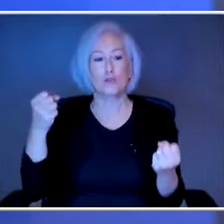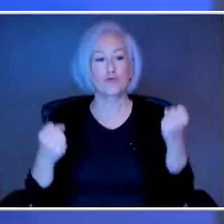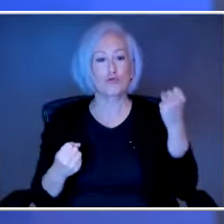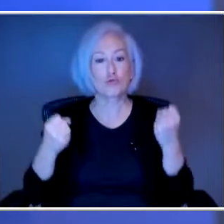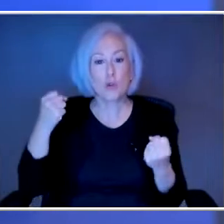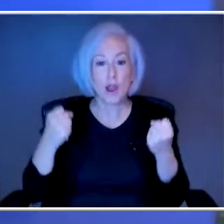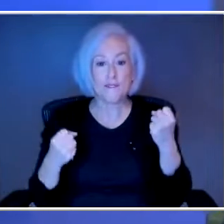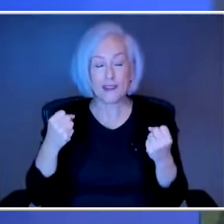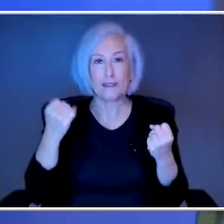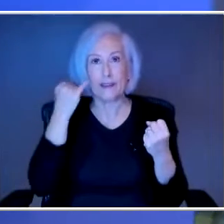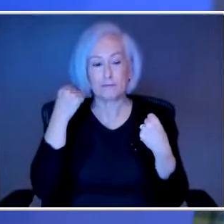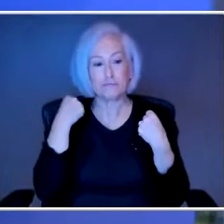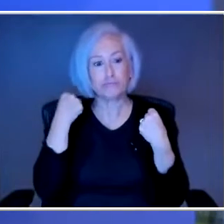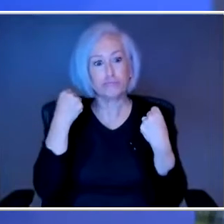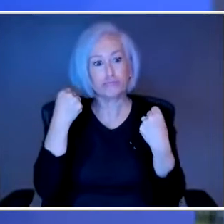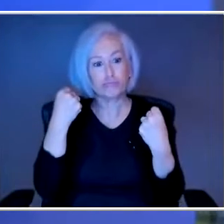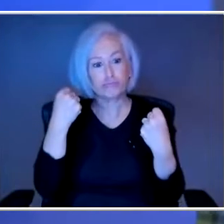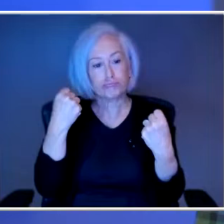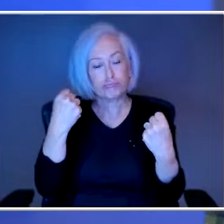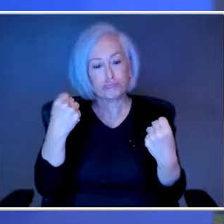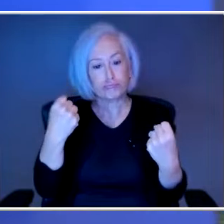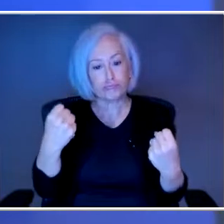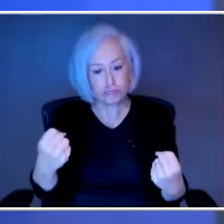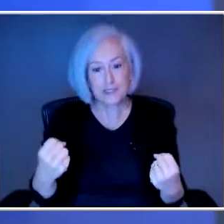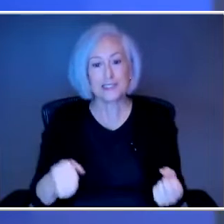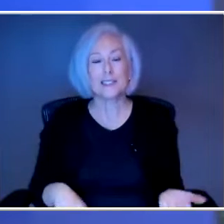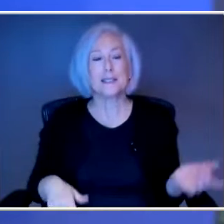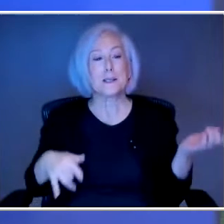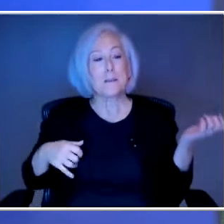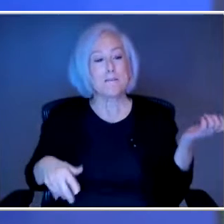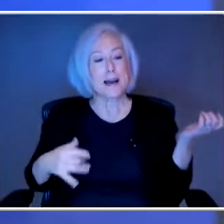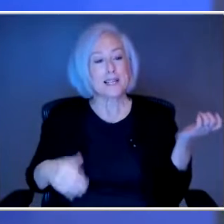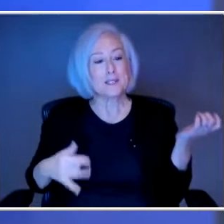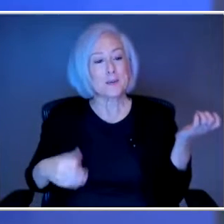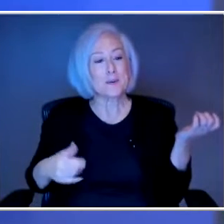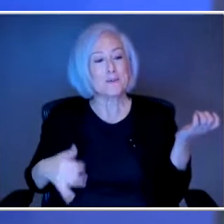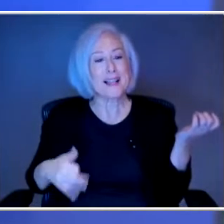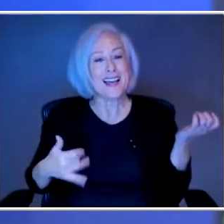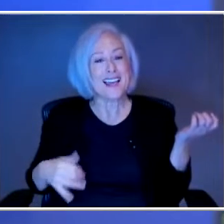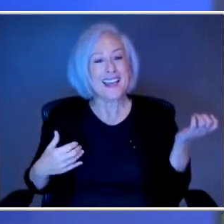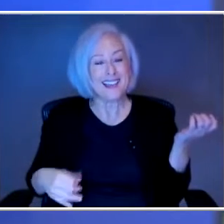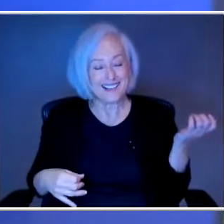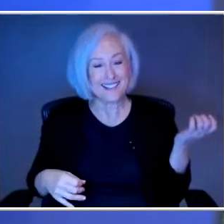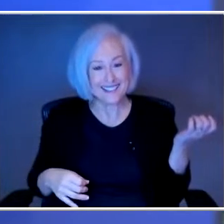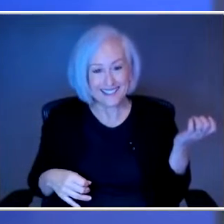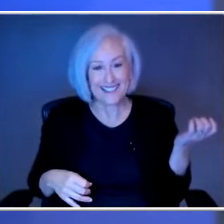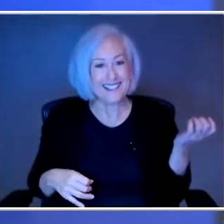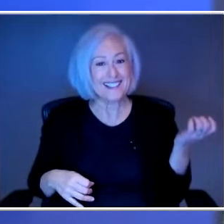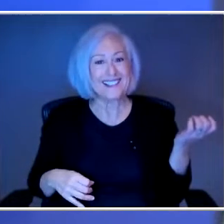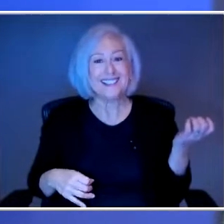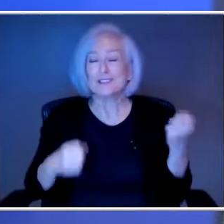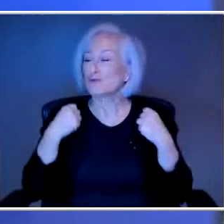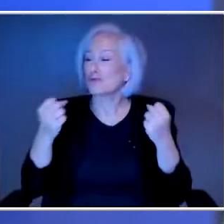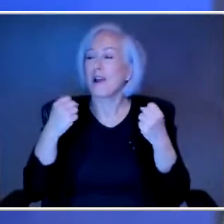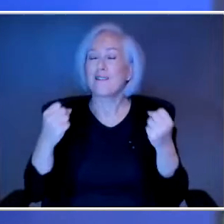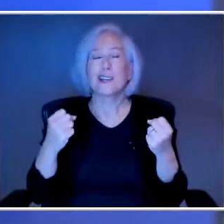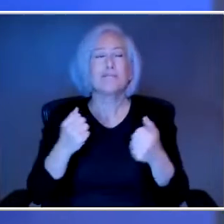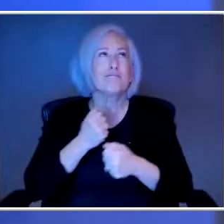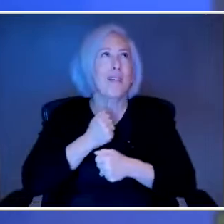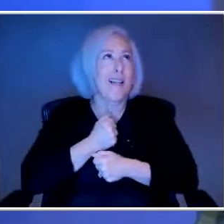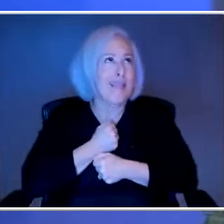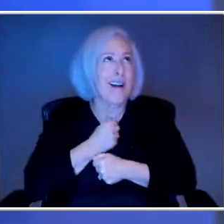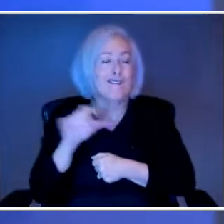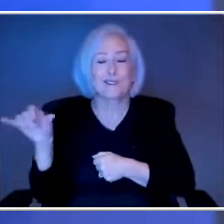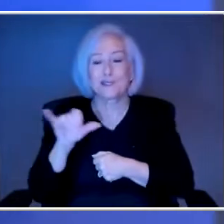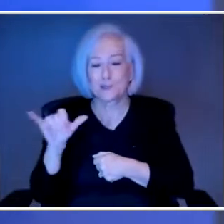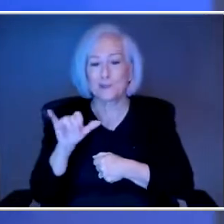distance. Next to banjo playing, driving is my favorite pastime, so I was concerned about